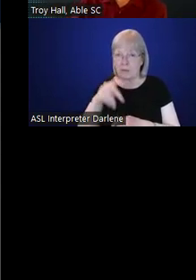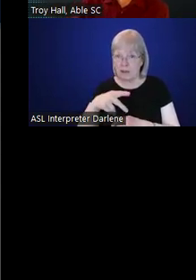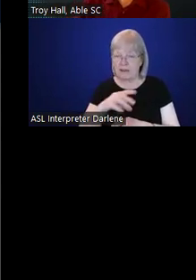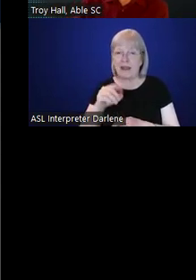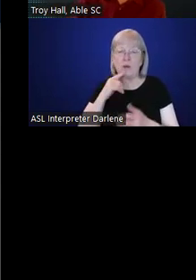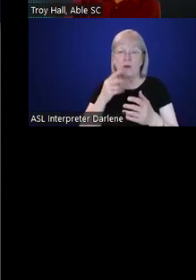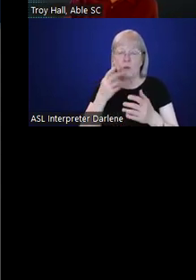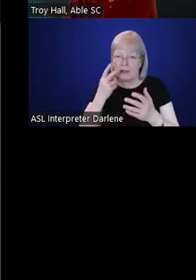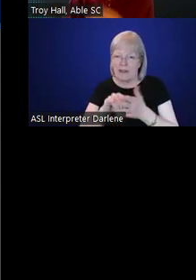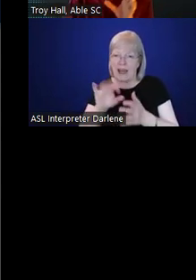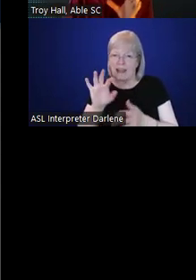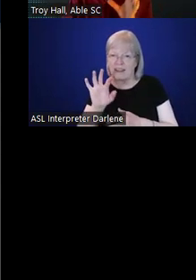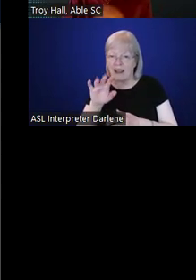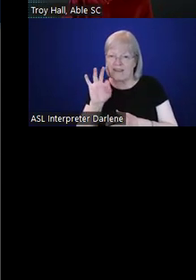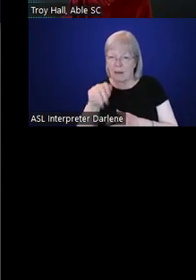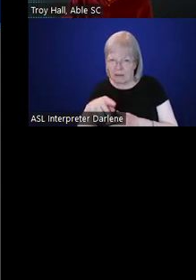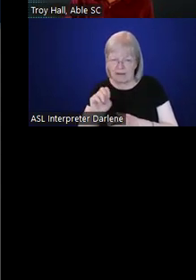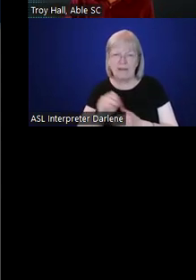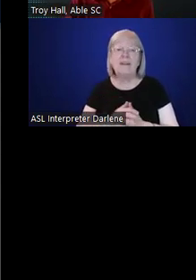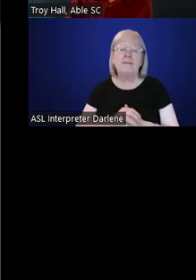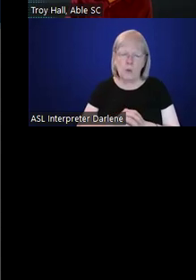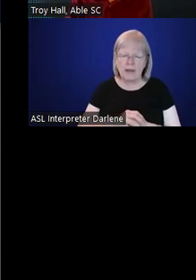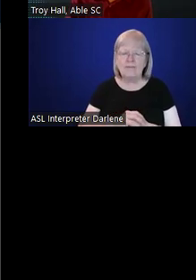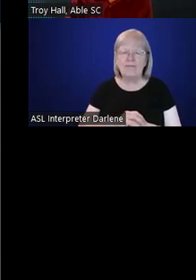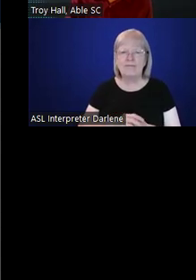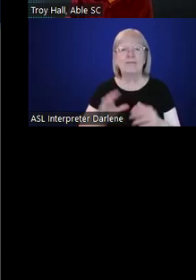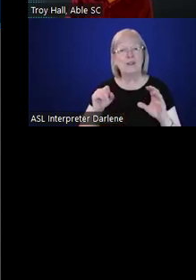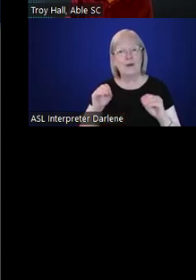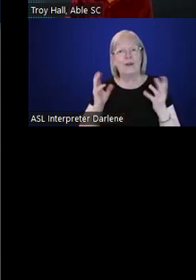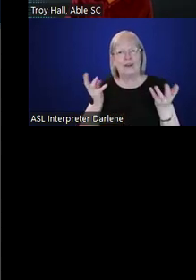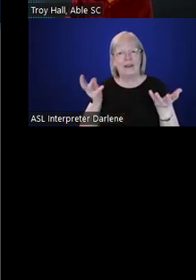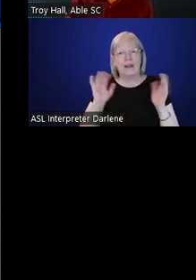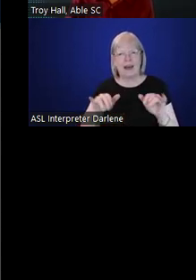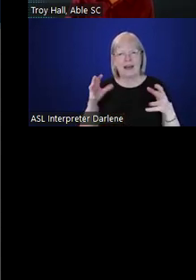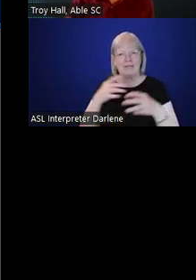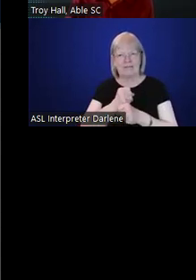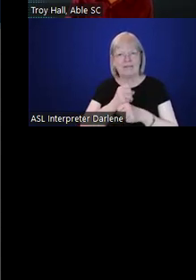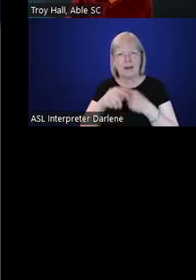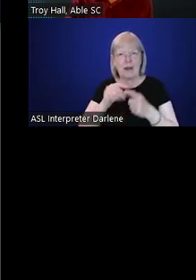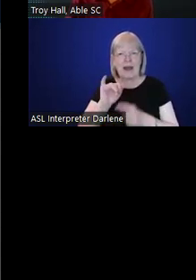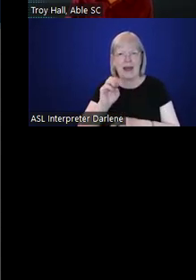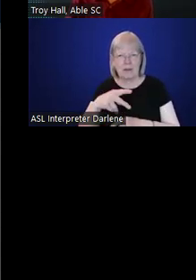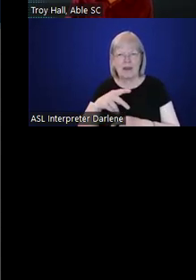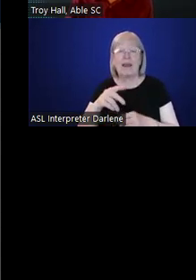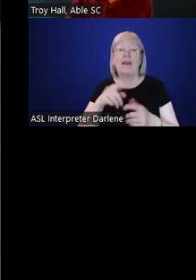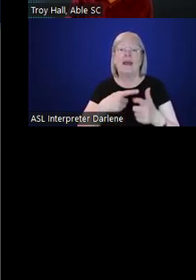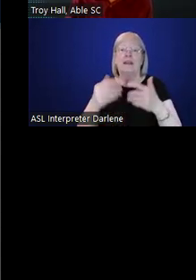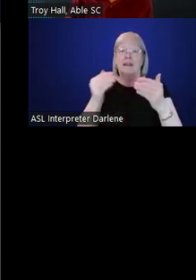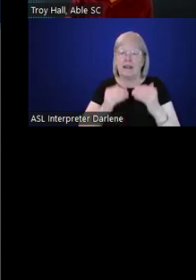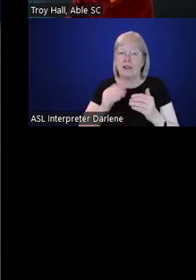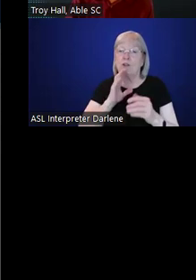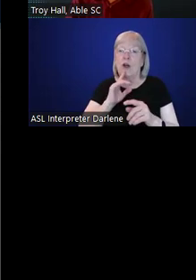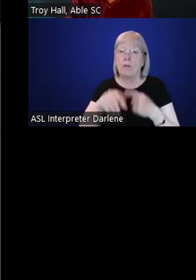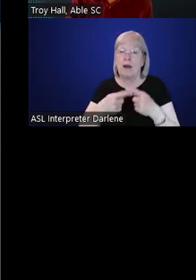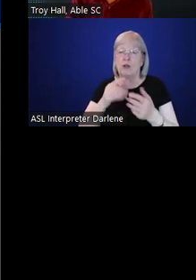Yeah, okay. So that's with regards to IEPs. When it comes to school-based enterprises. So